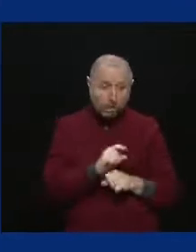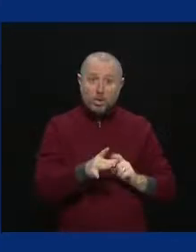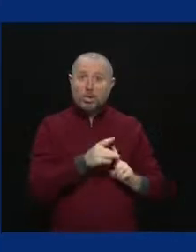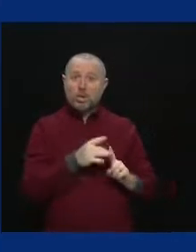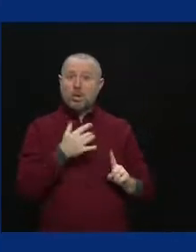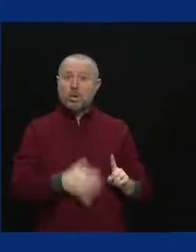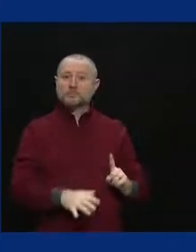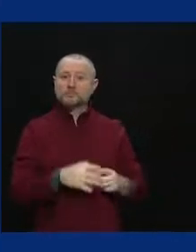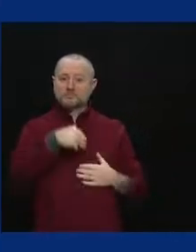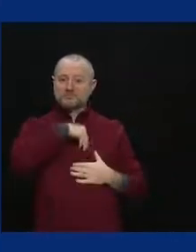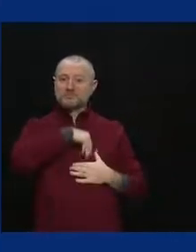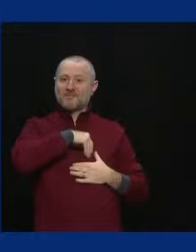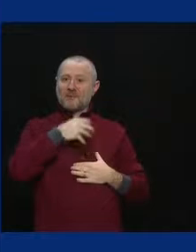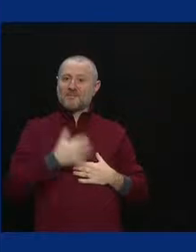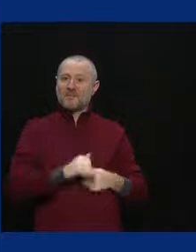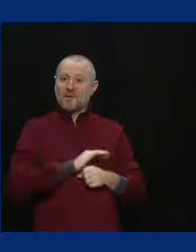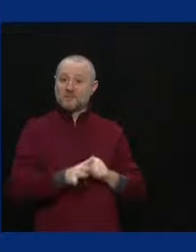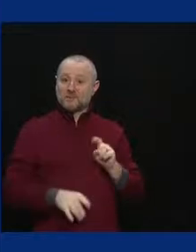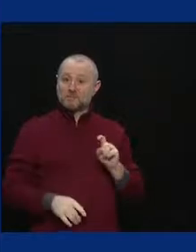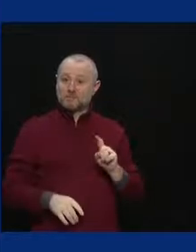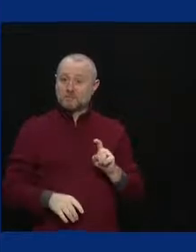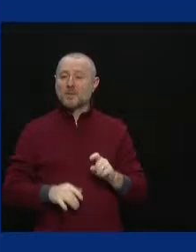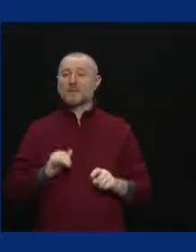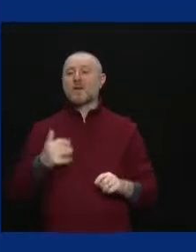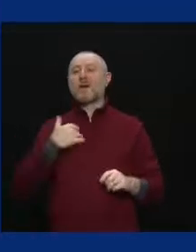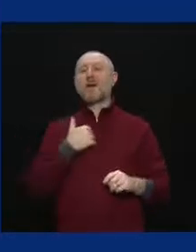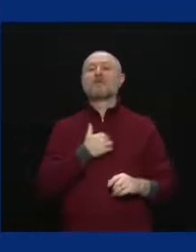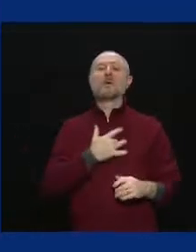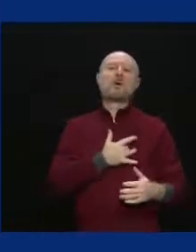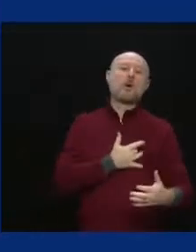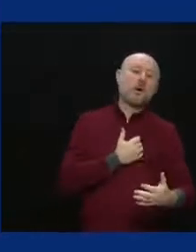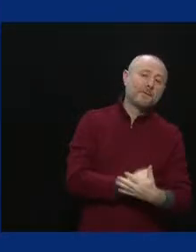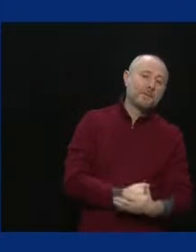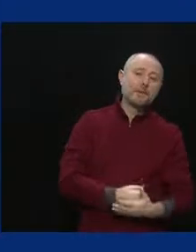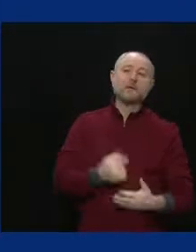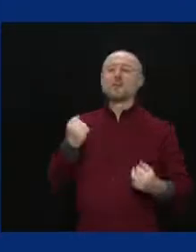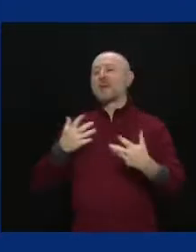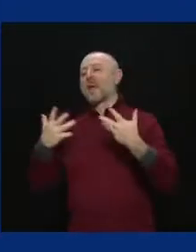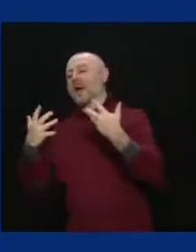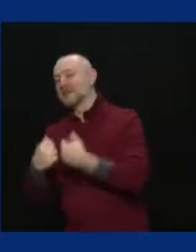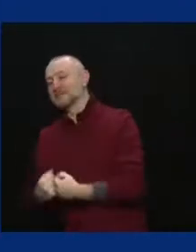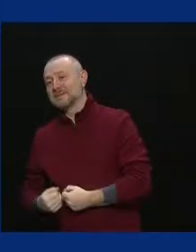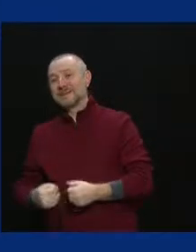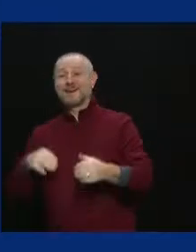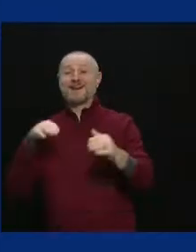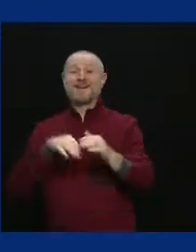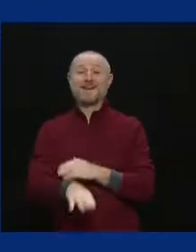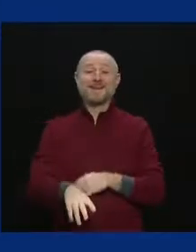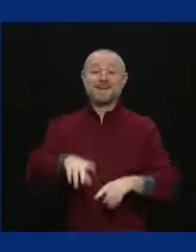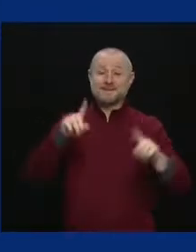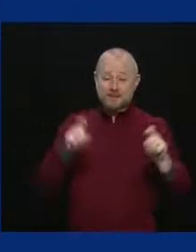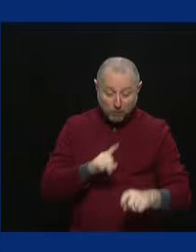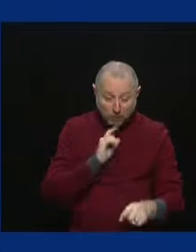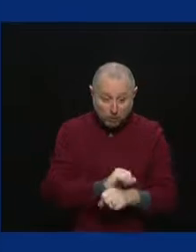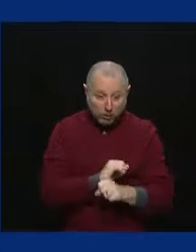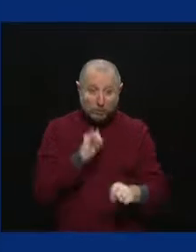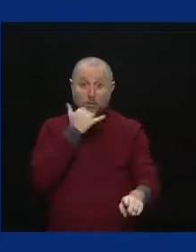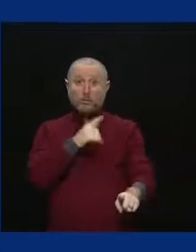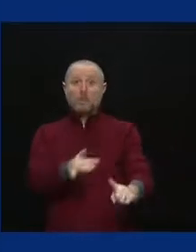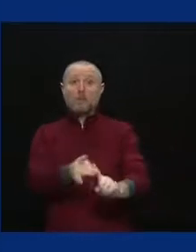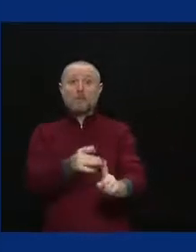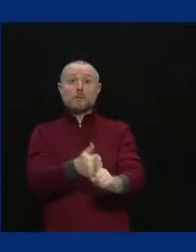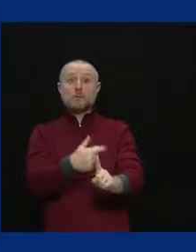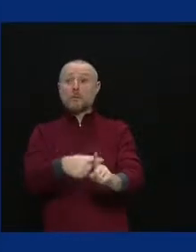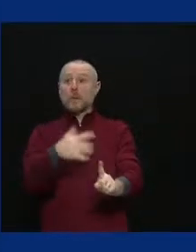another purpose? You know, maybe they had a heart attack or were in a car accident, something happened, and they all get tested and they happen to be tested positive for COVID without